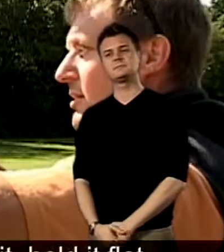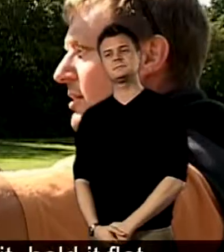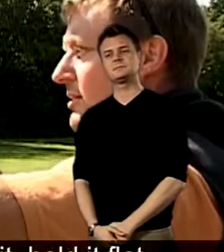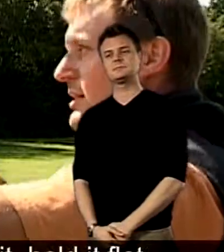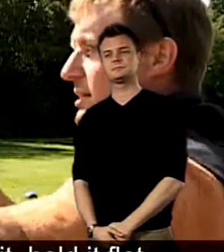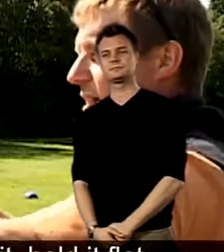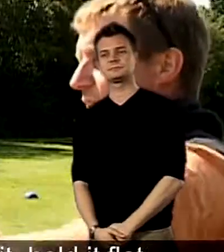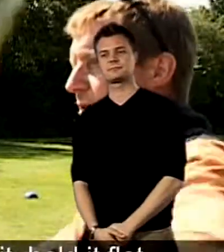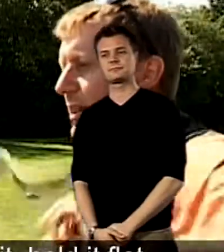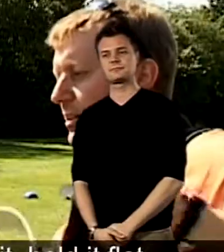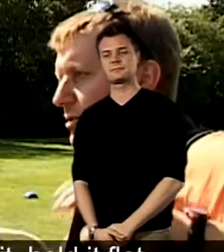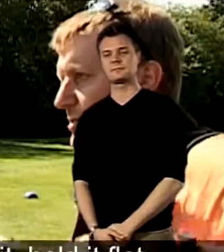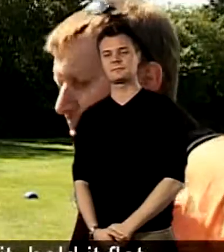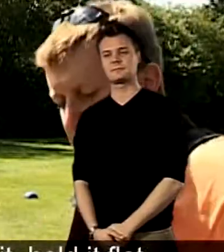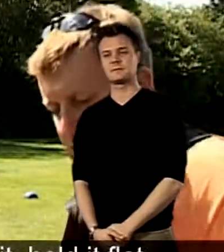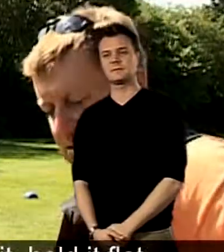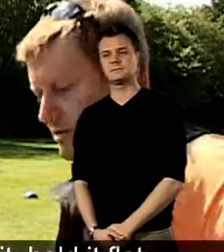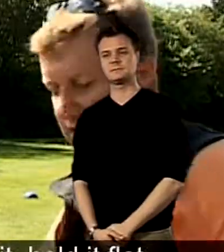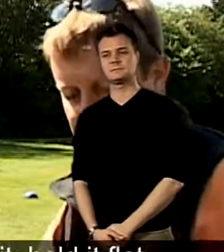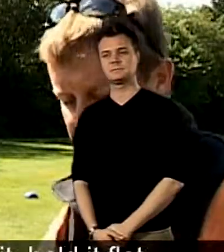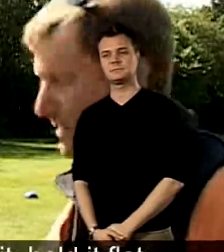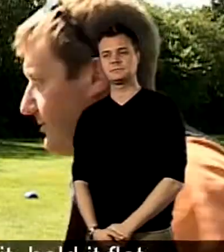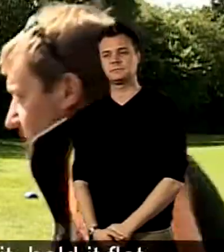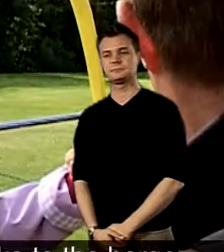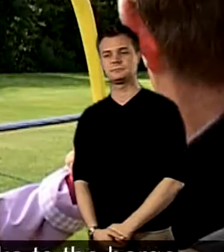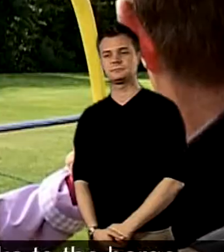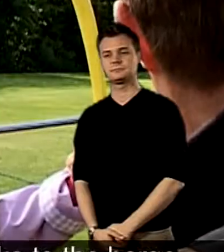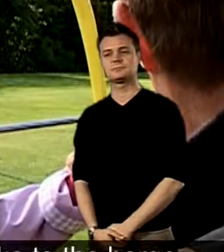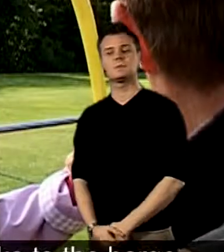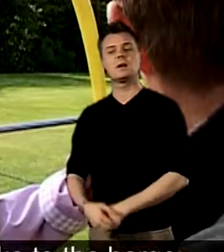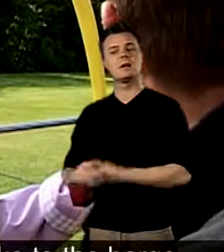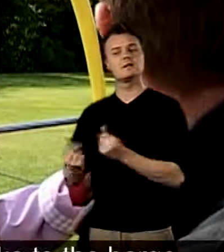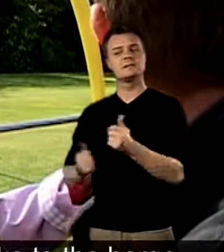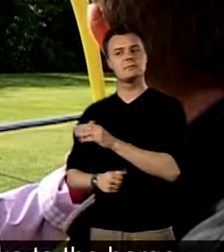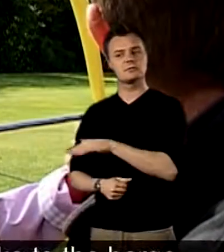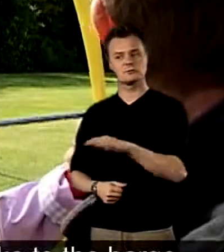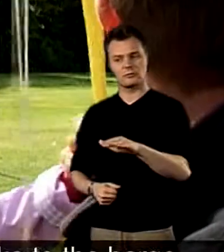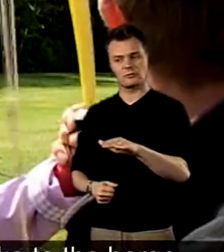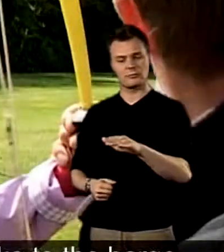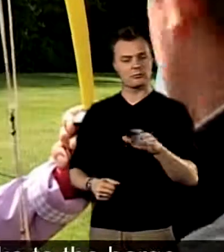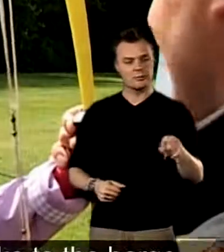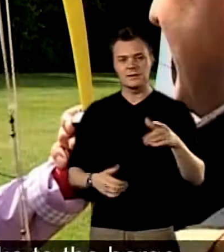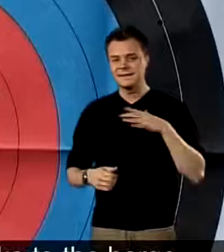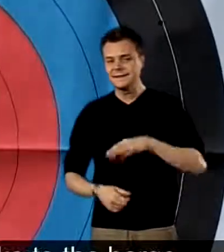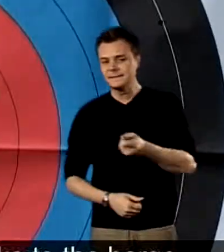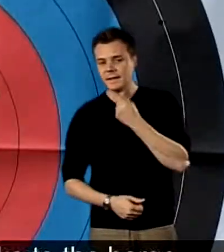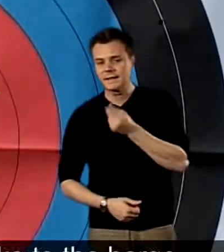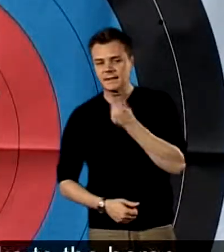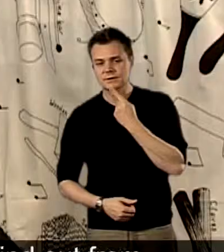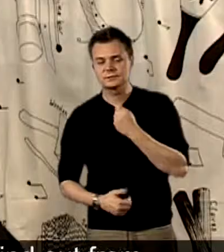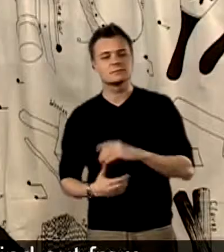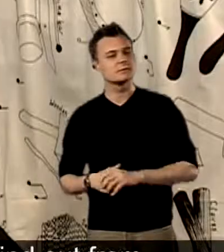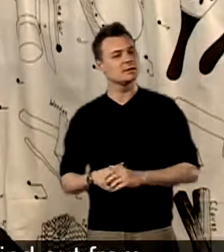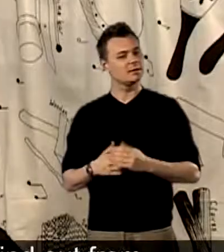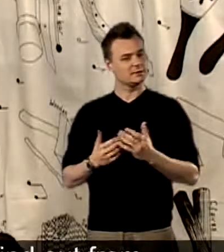you? It didn't, did it? Hold it flat like a crossbow. Do the next to yourself. Some of the children that we take to the barge have medication needs, and so